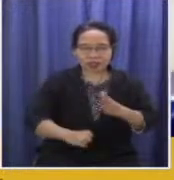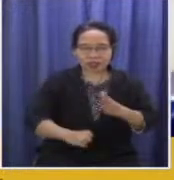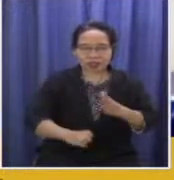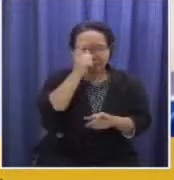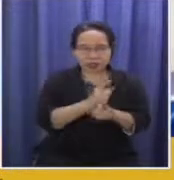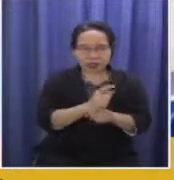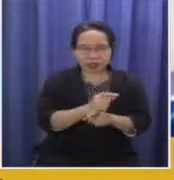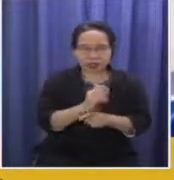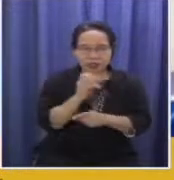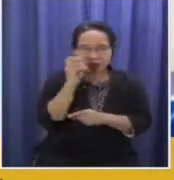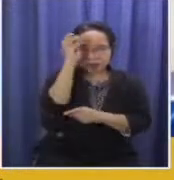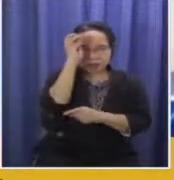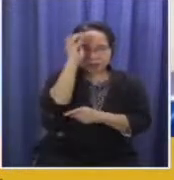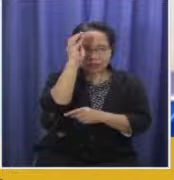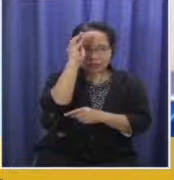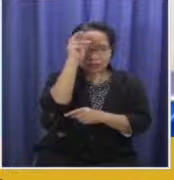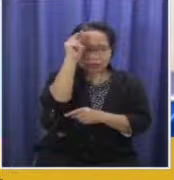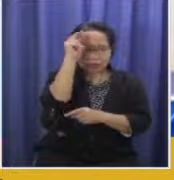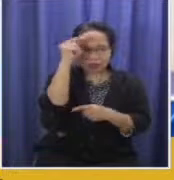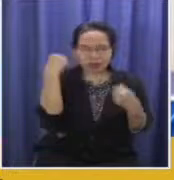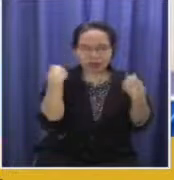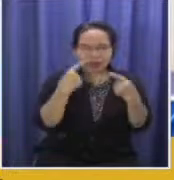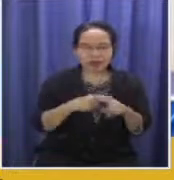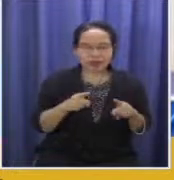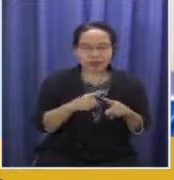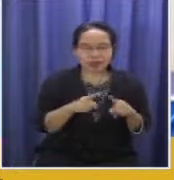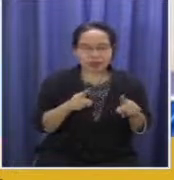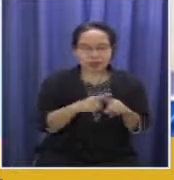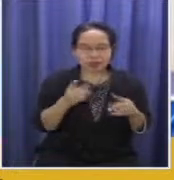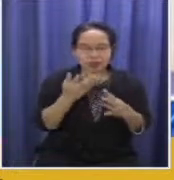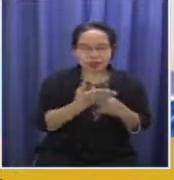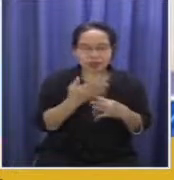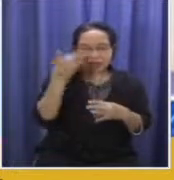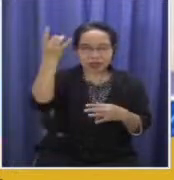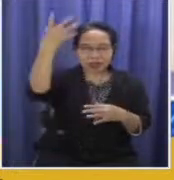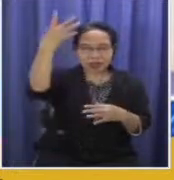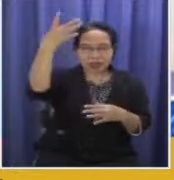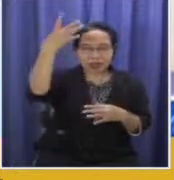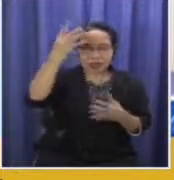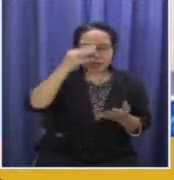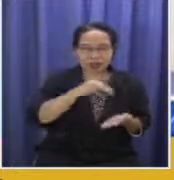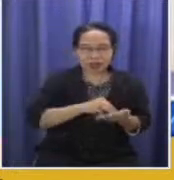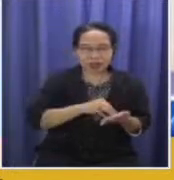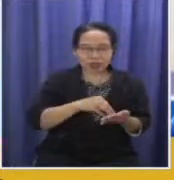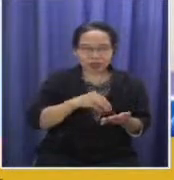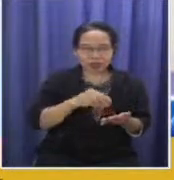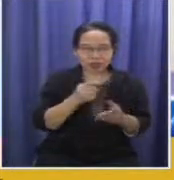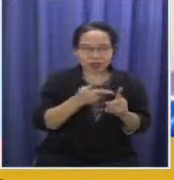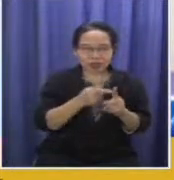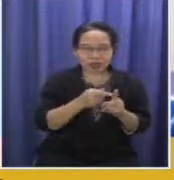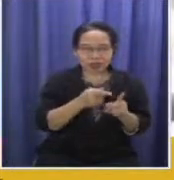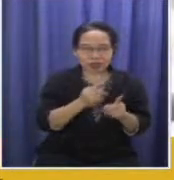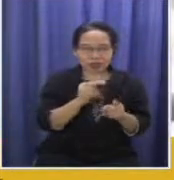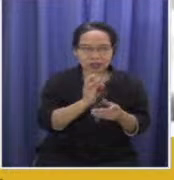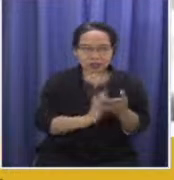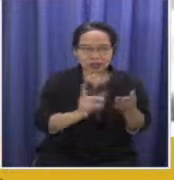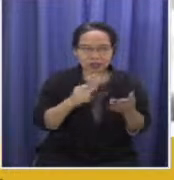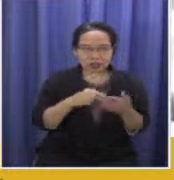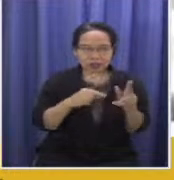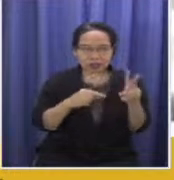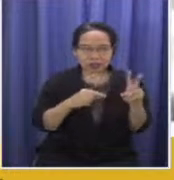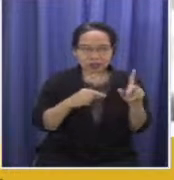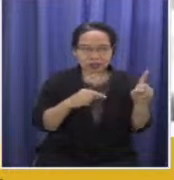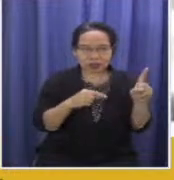Brother Muhan, there is a difference between the light mentioned in Genesis 1, 3, and